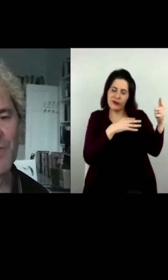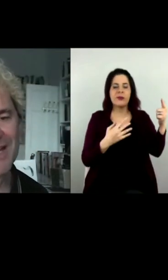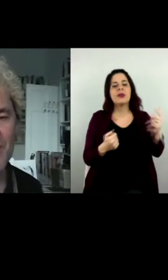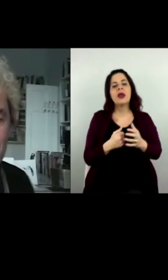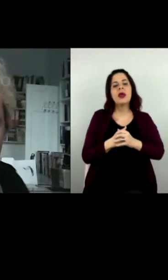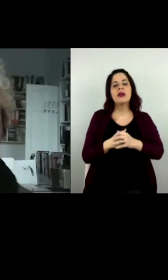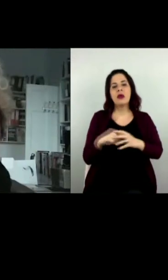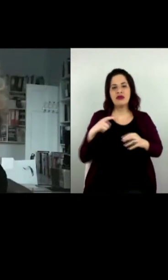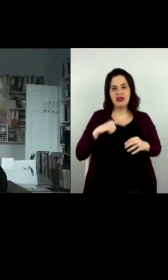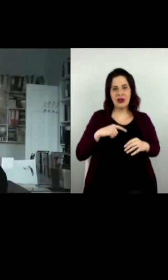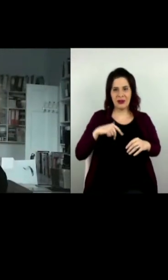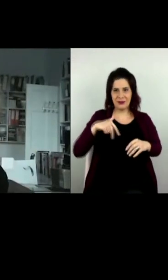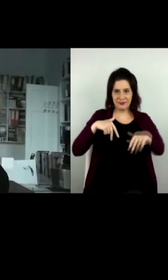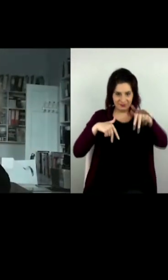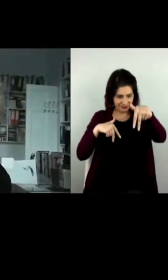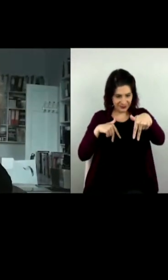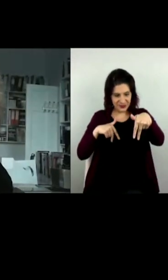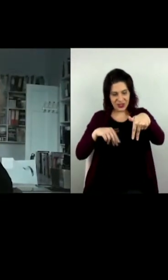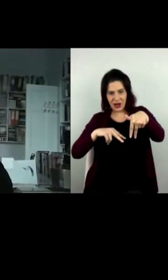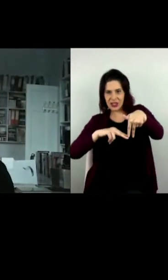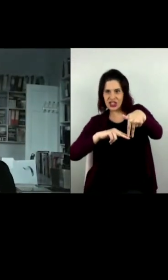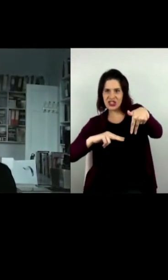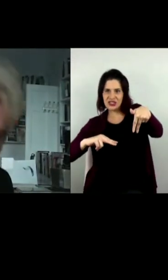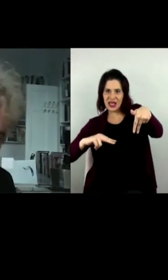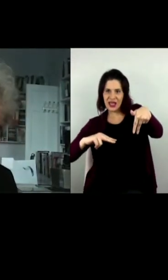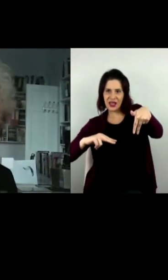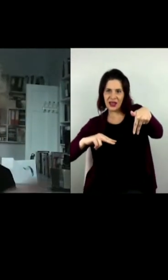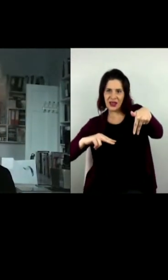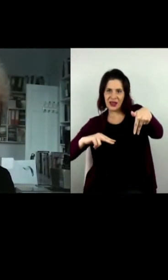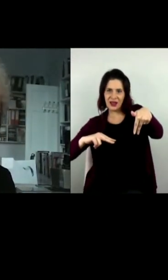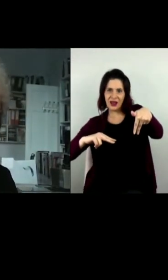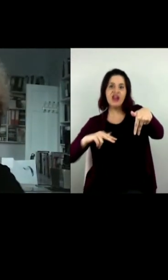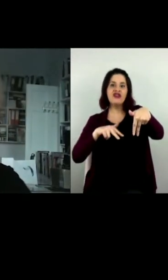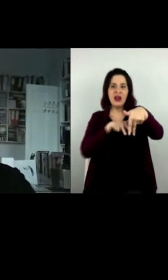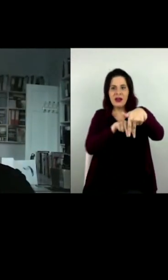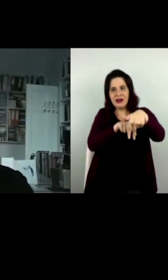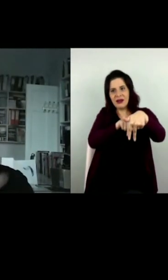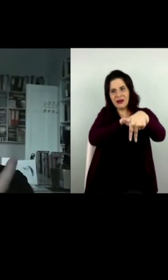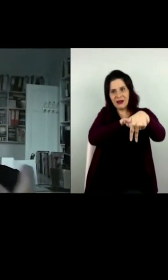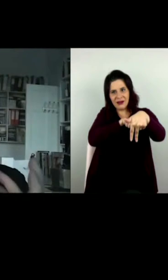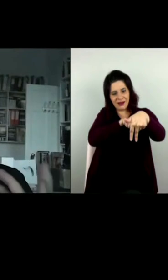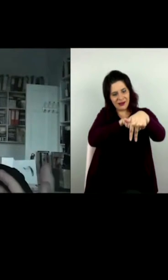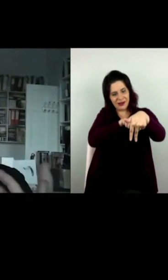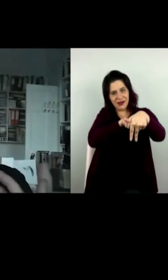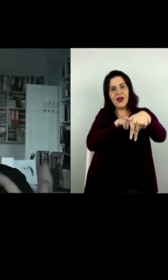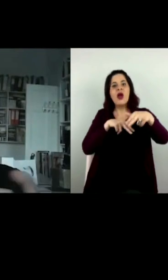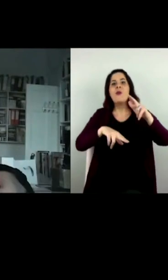but she also had a second shadow because of his light. And